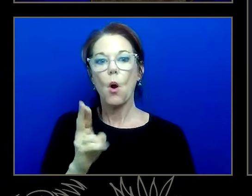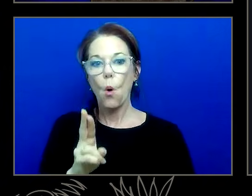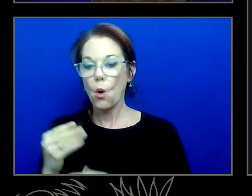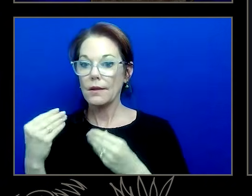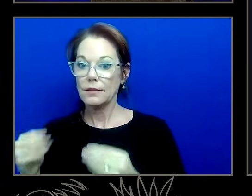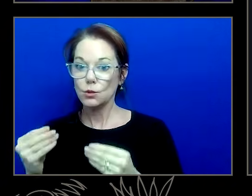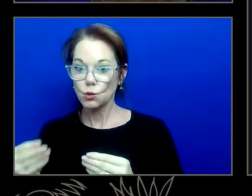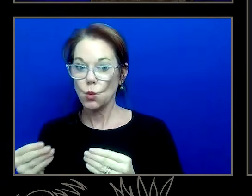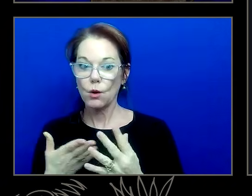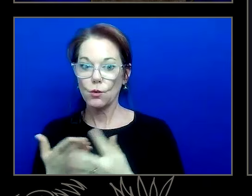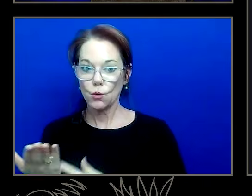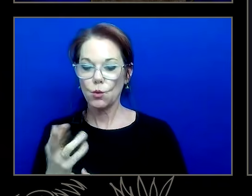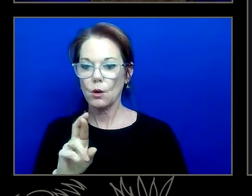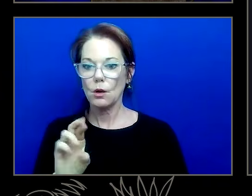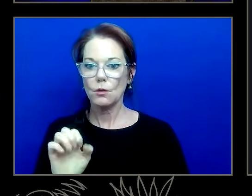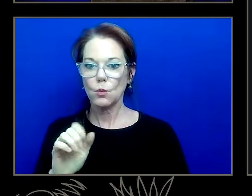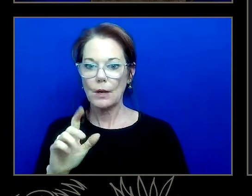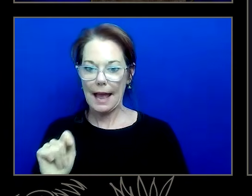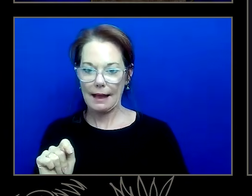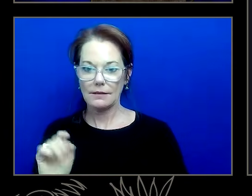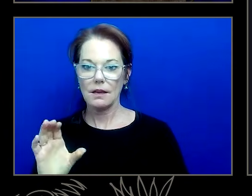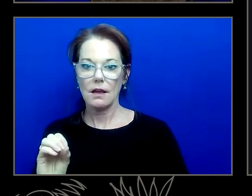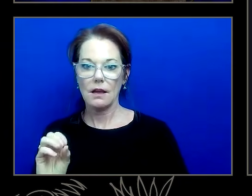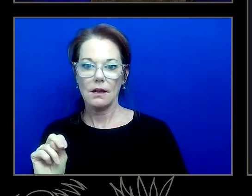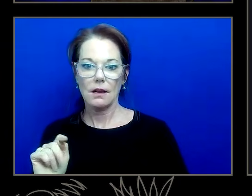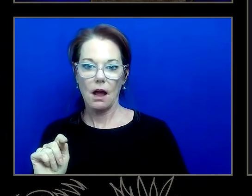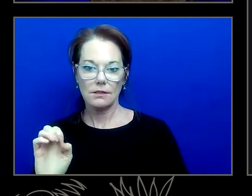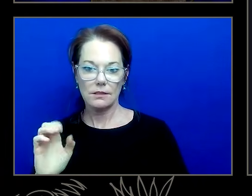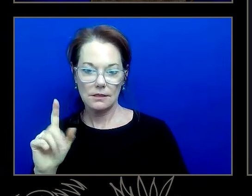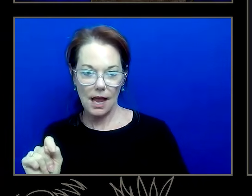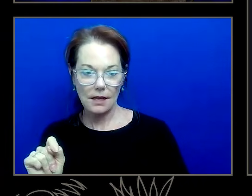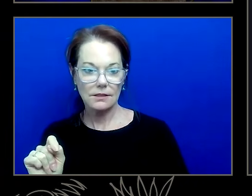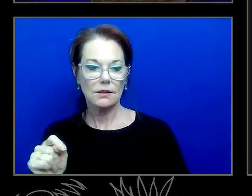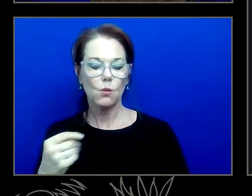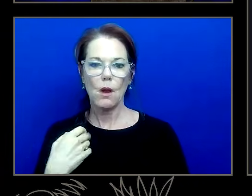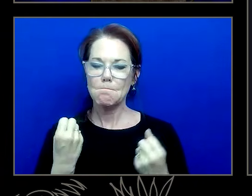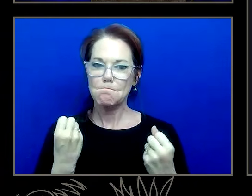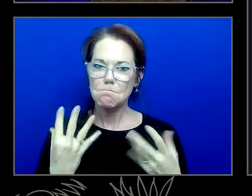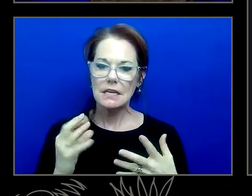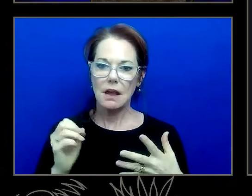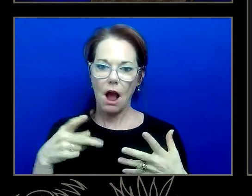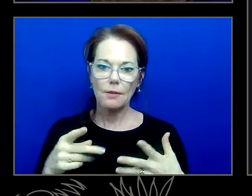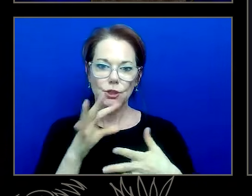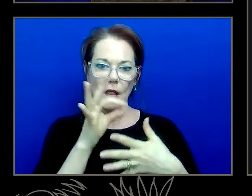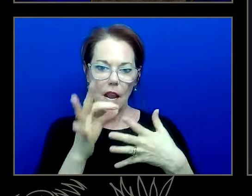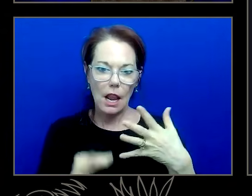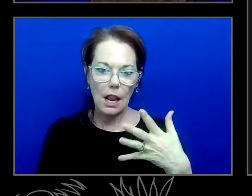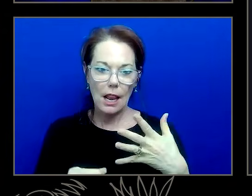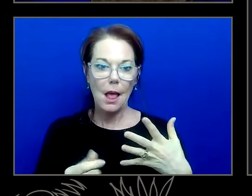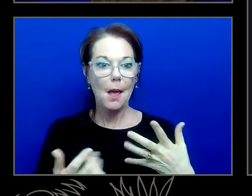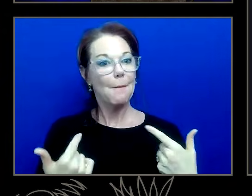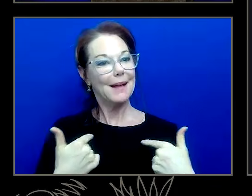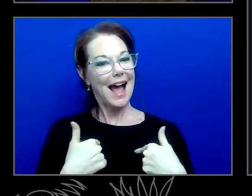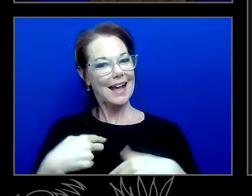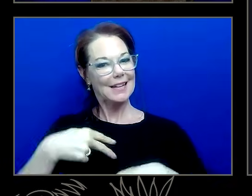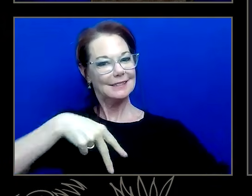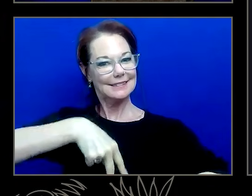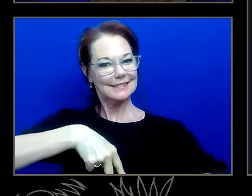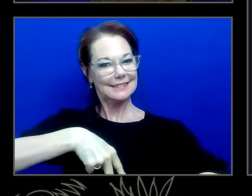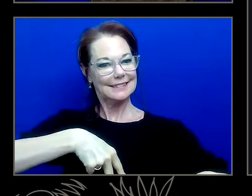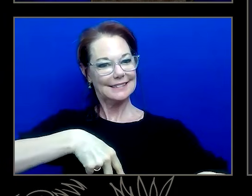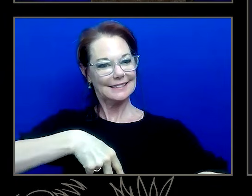provided through React context. There's a lot of options to choose from, but since I'm on the stage, I'm going to be talking to you